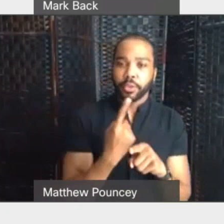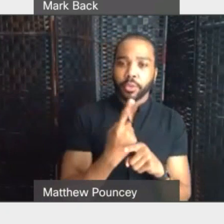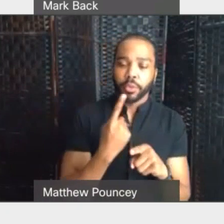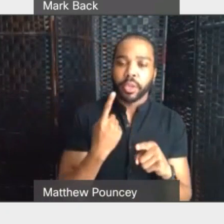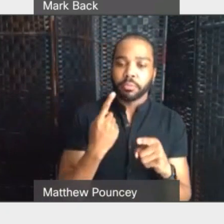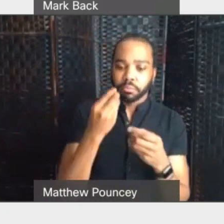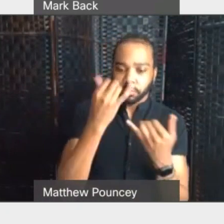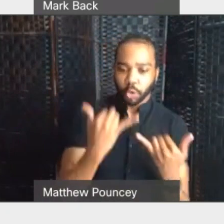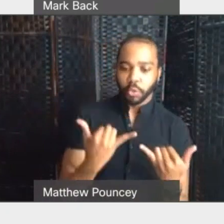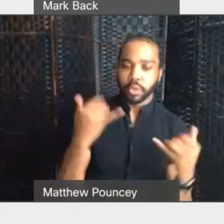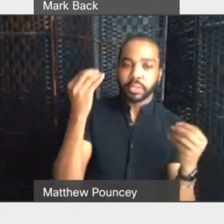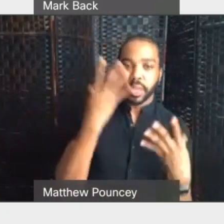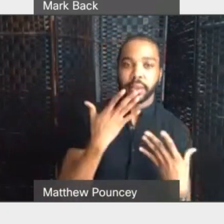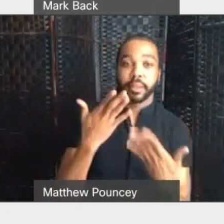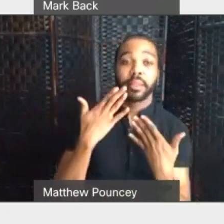Thanks.